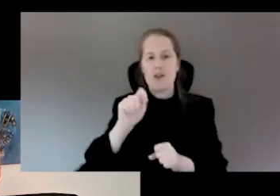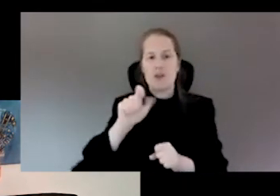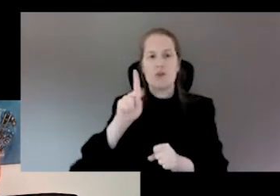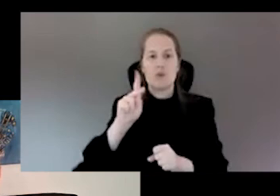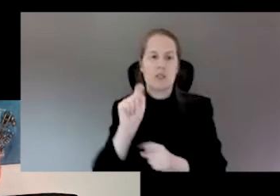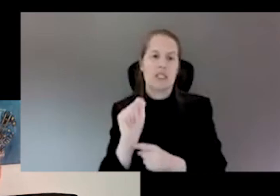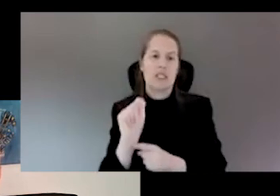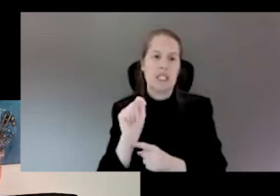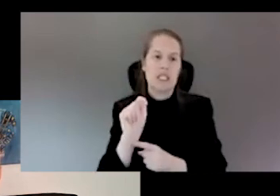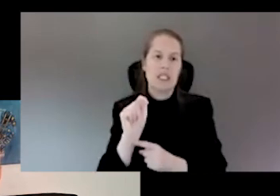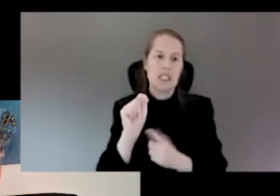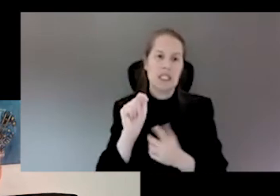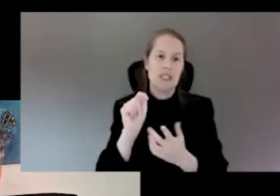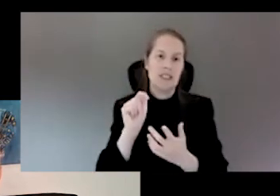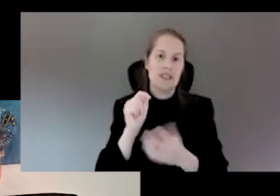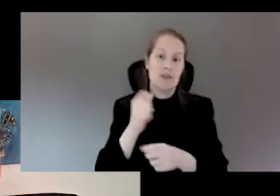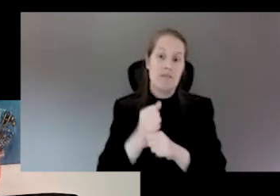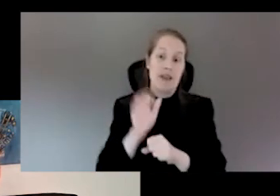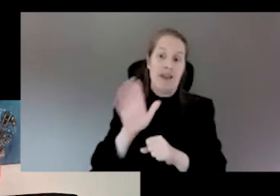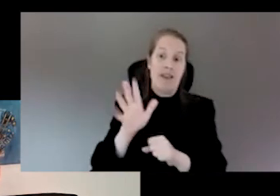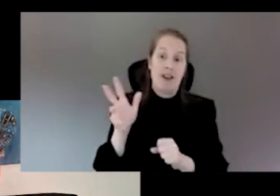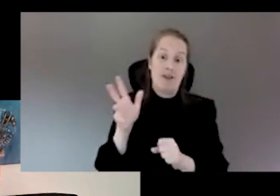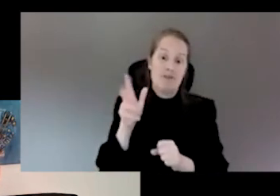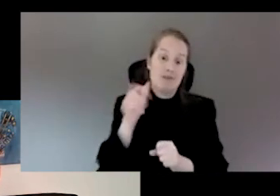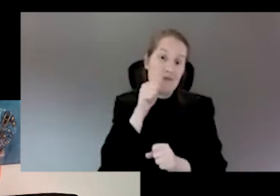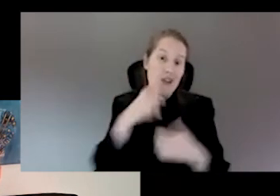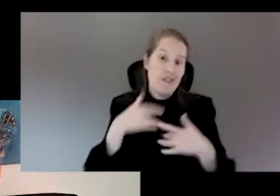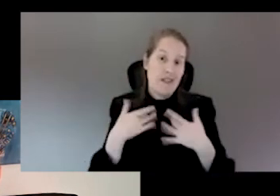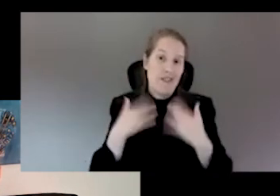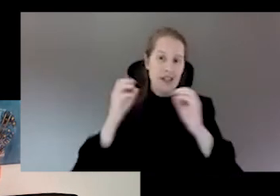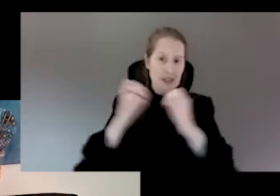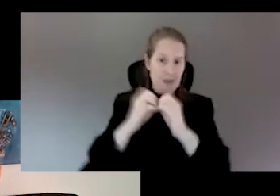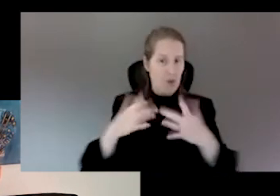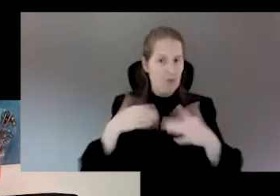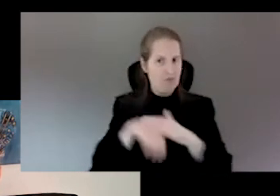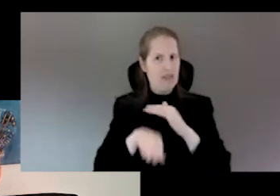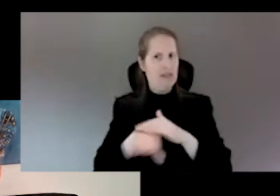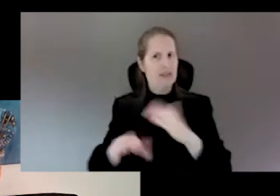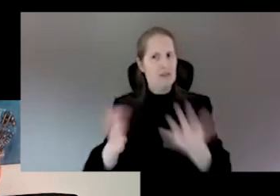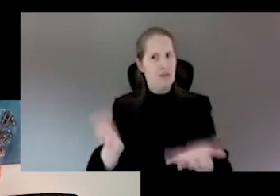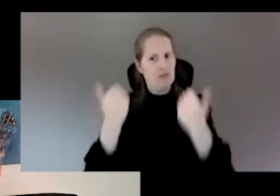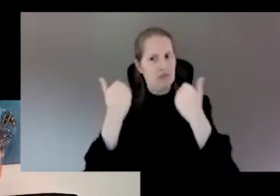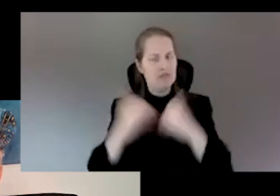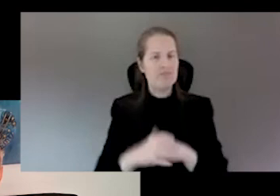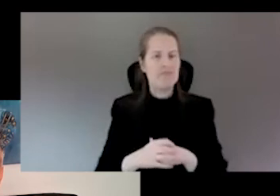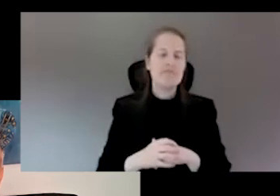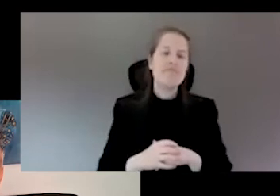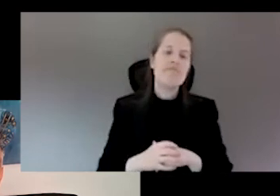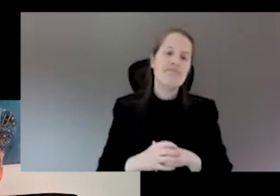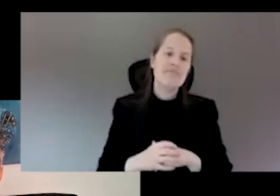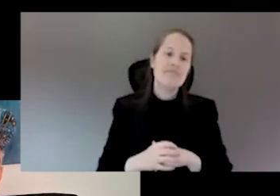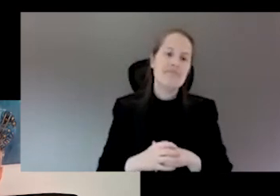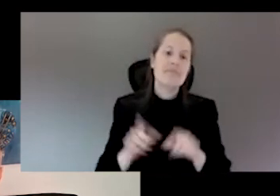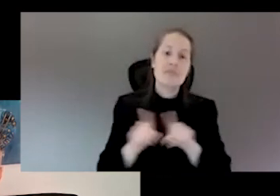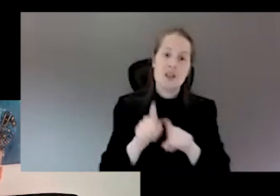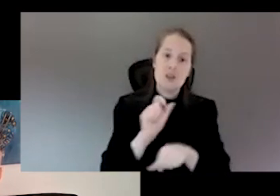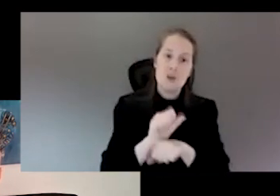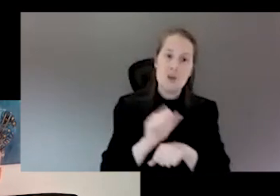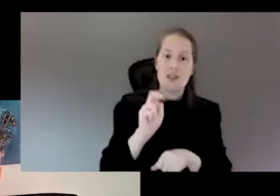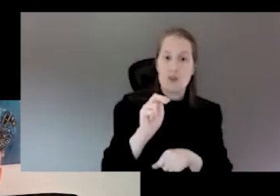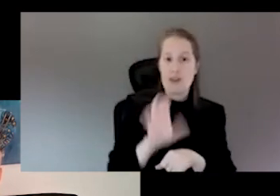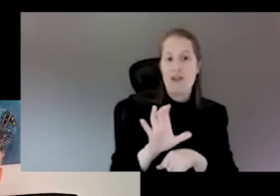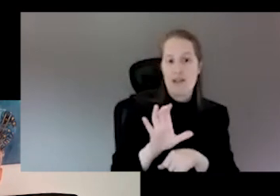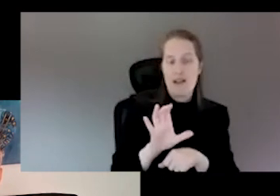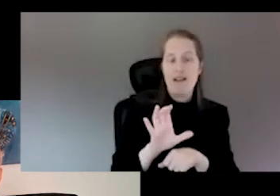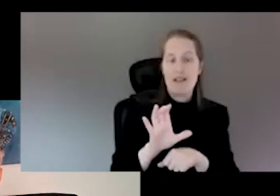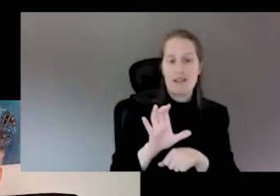to make their private events more accessible. And then also got to work in North Carolina to talk